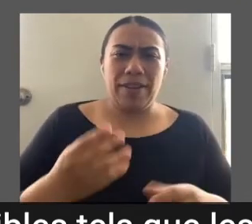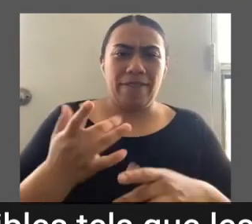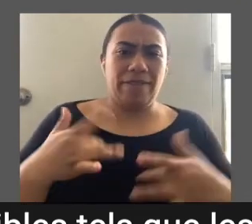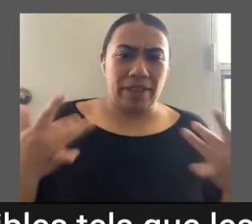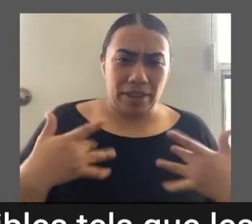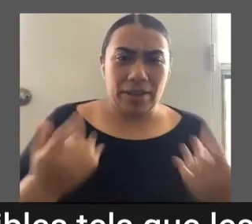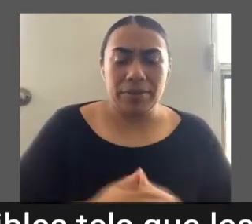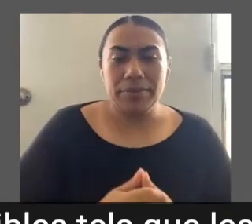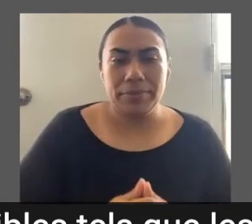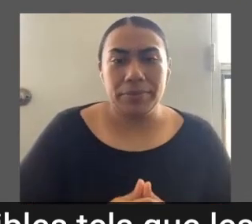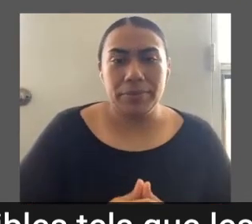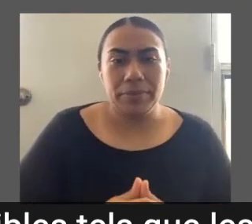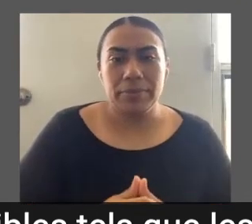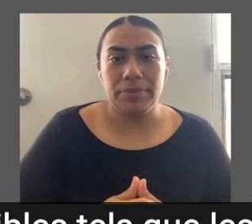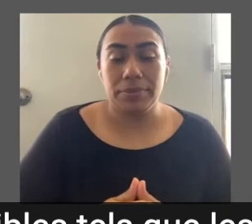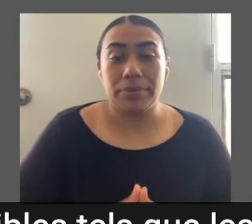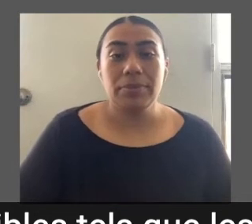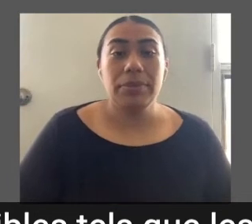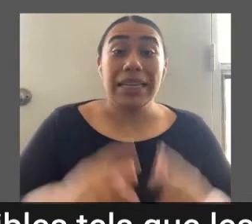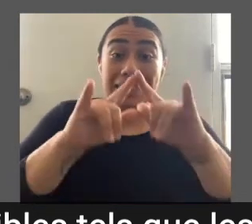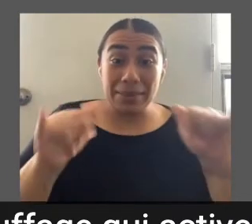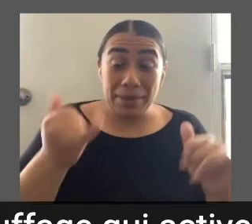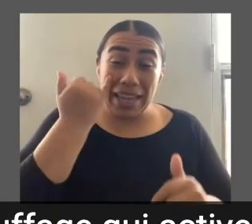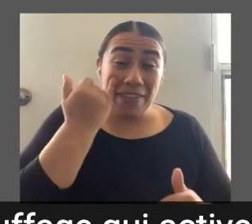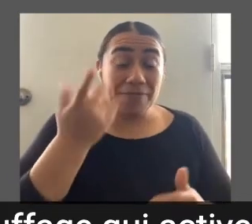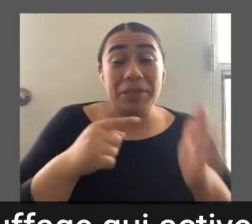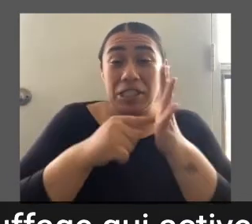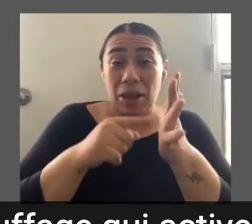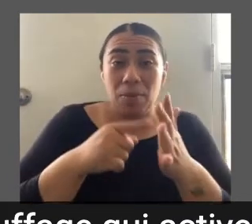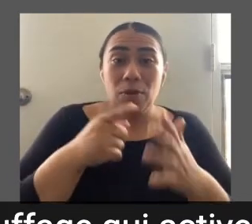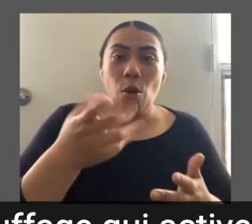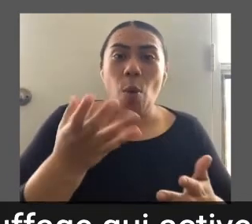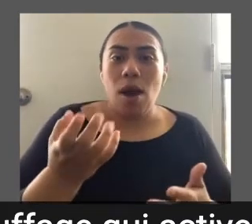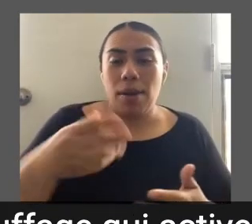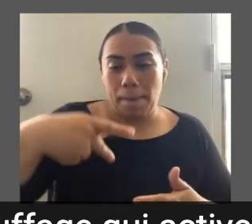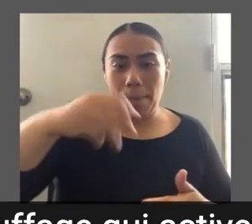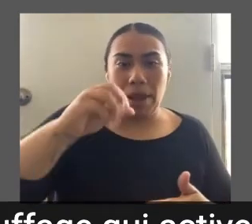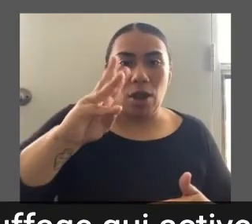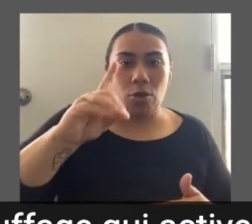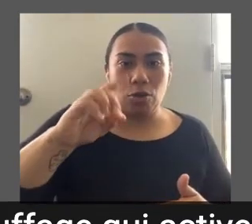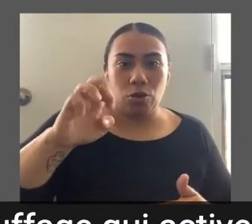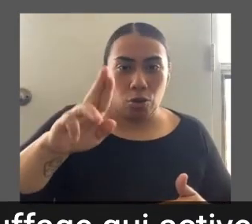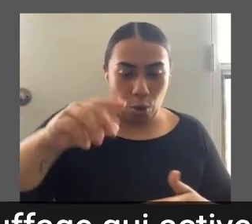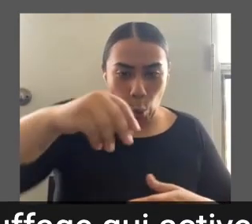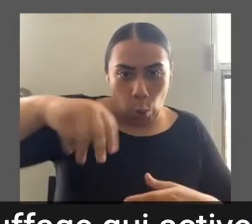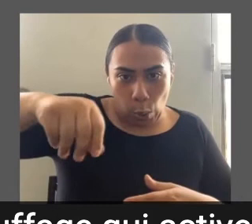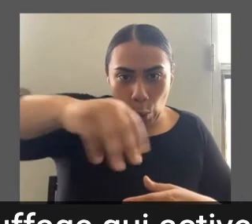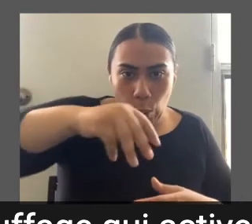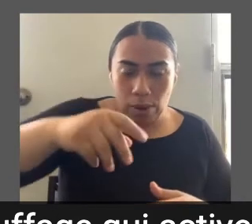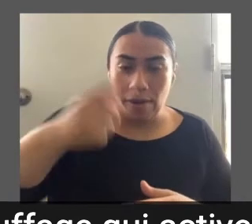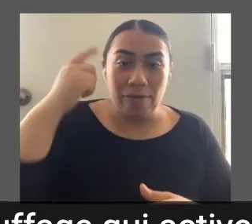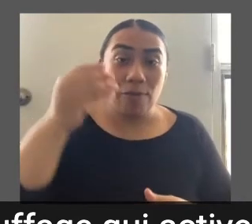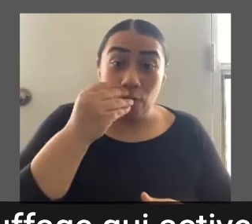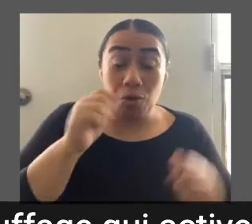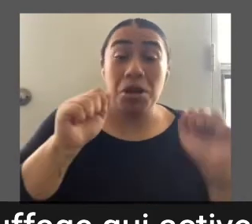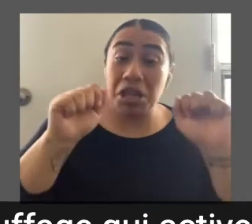as emulsified decarboxylated powders. Decarboxylation is a heating process that activates the cannabinoids in